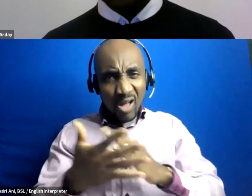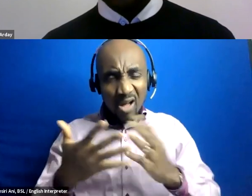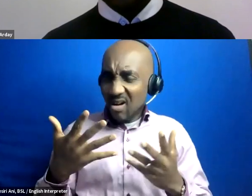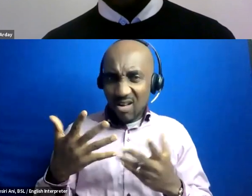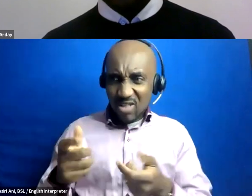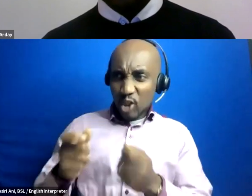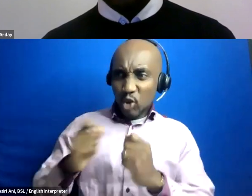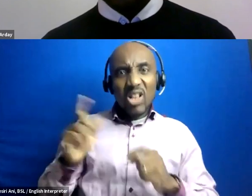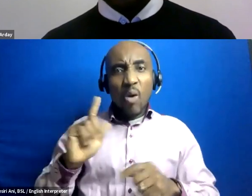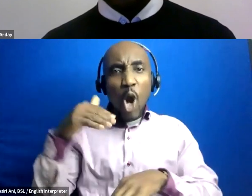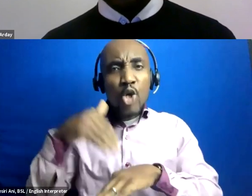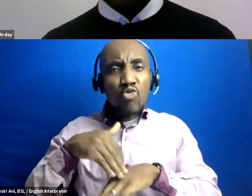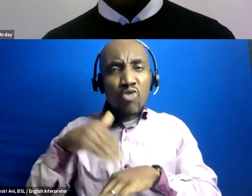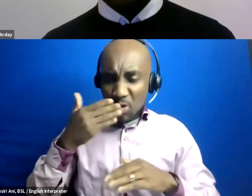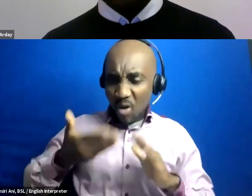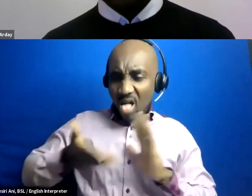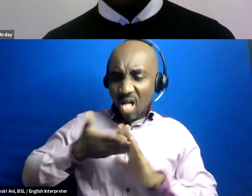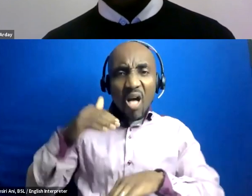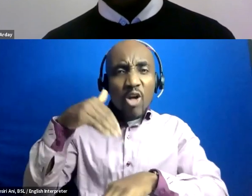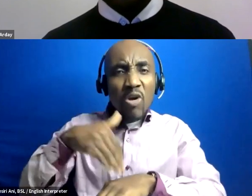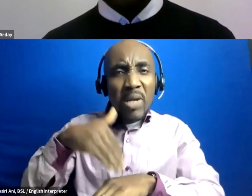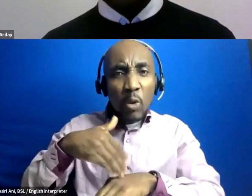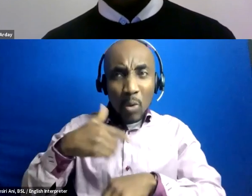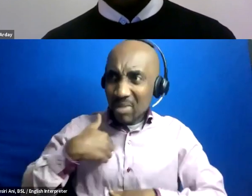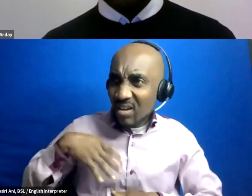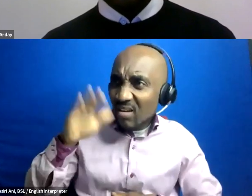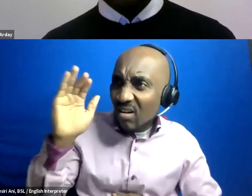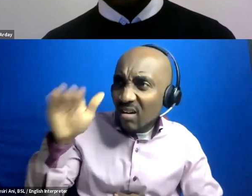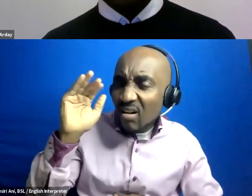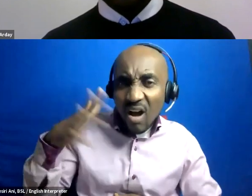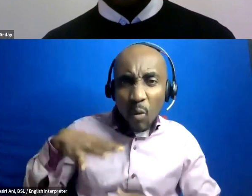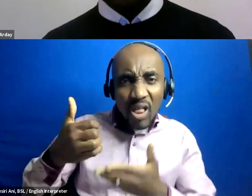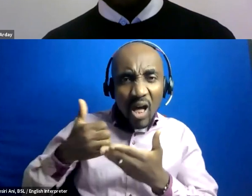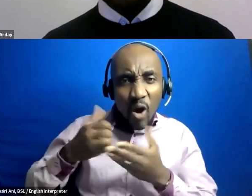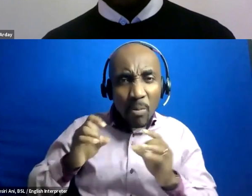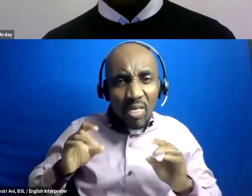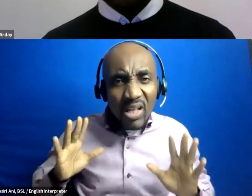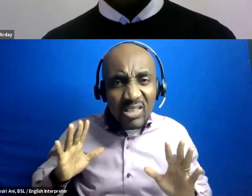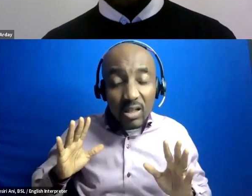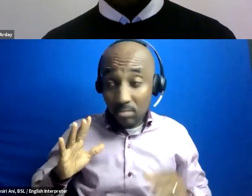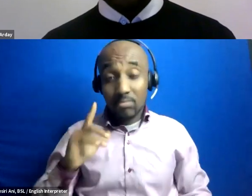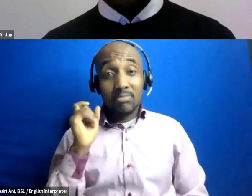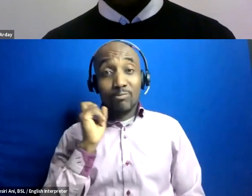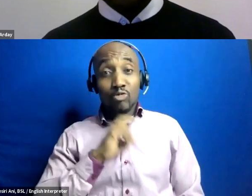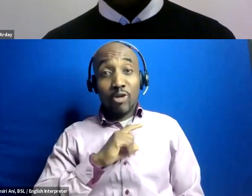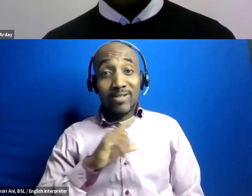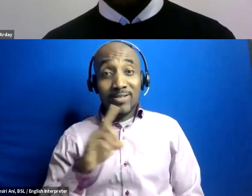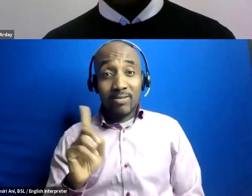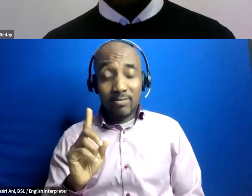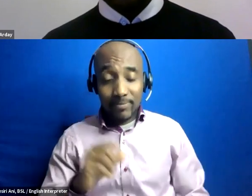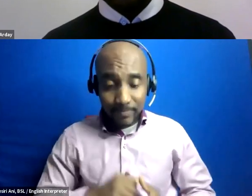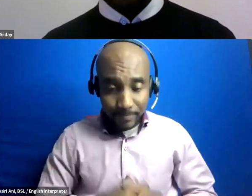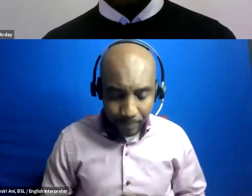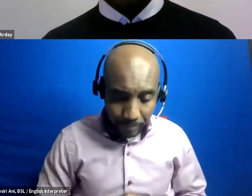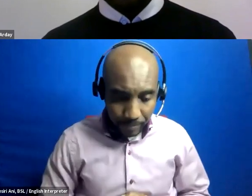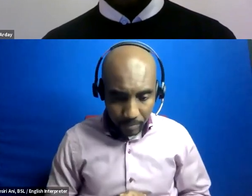like a criminal for someone who was just trying to seek help. And ironically, I ended